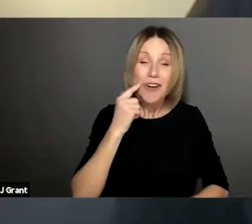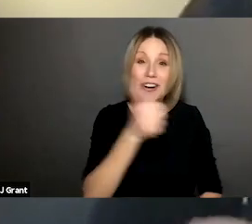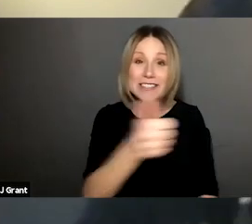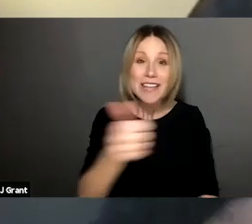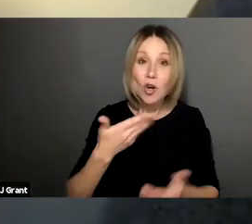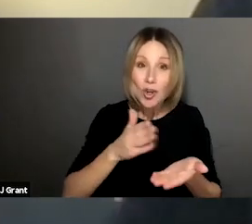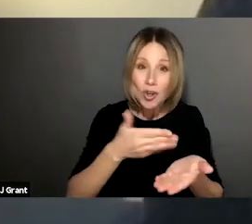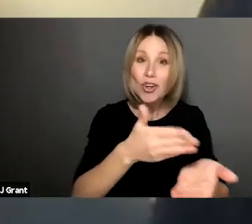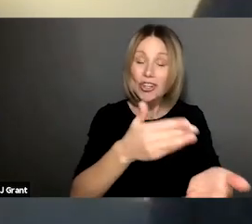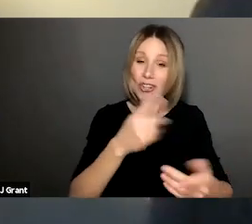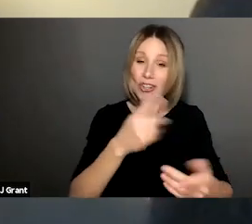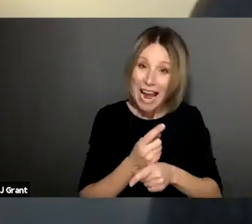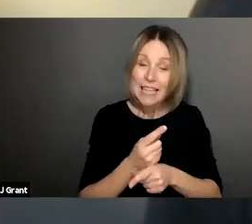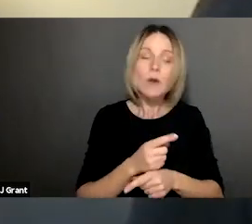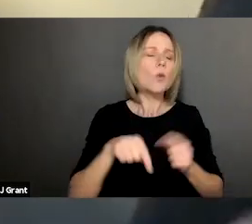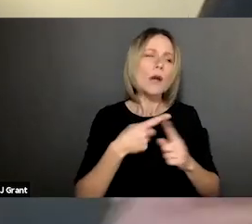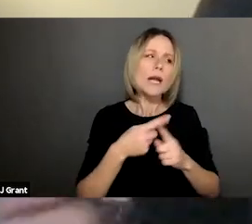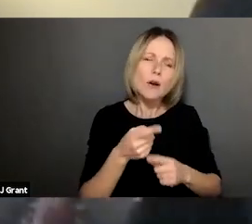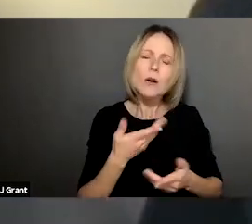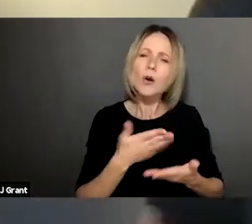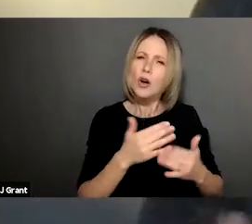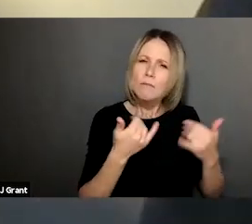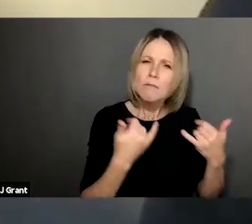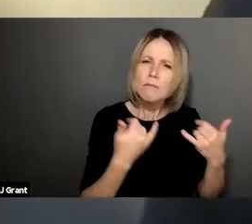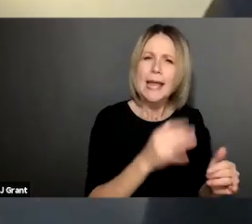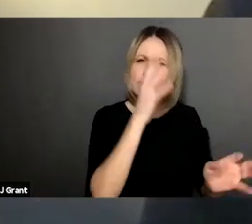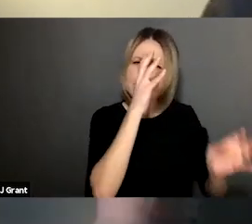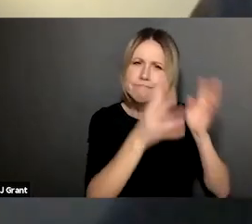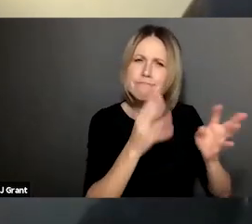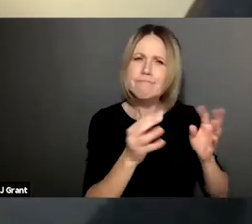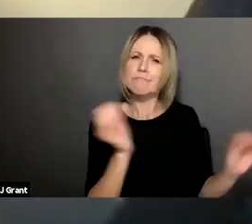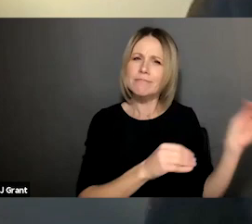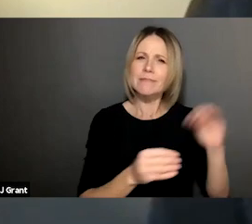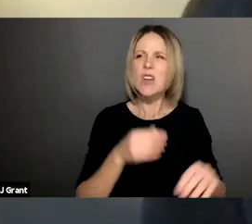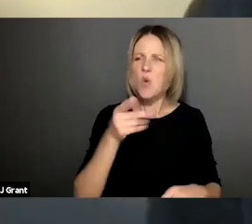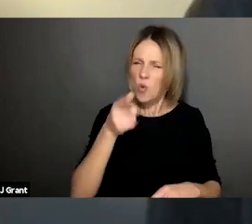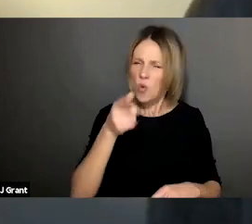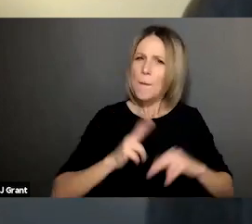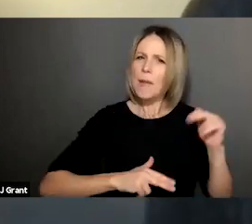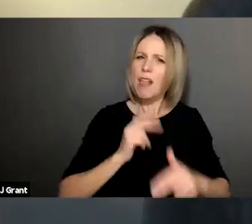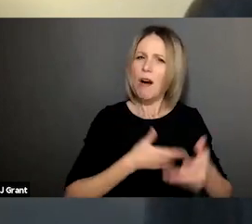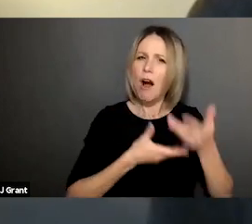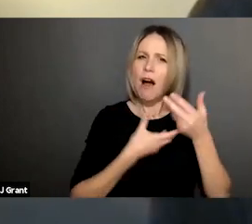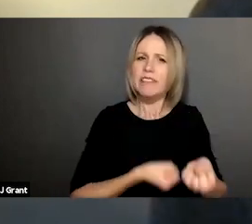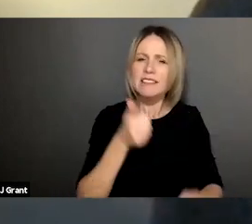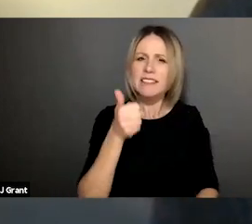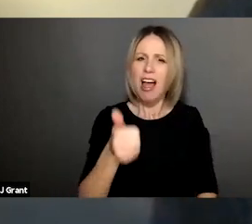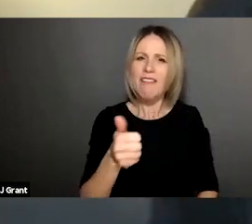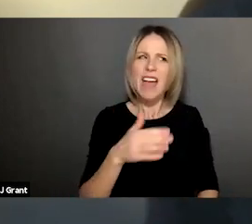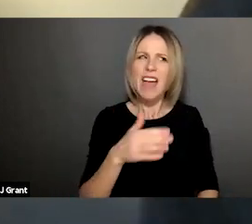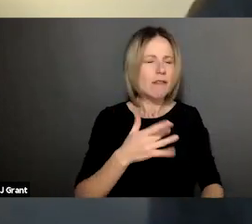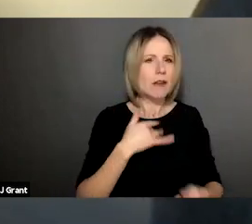self-confidence increases once again. And an incredible freedom in the kitchen is put